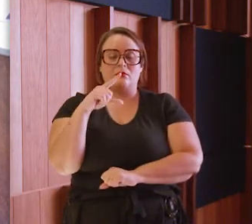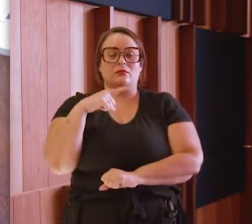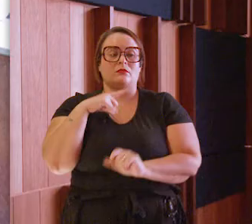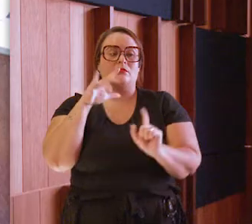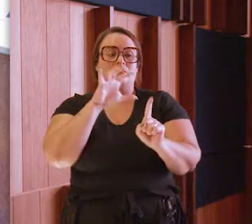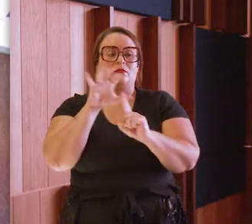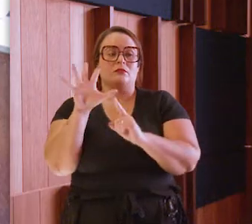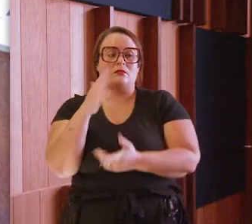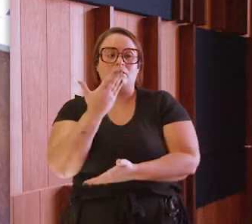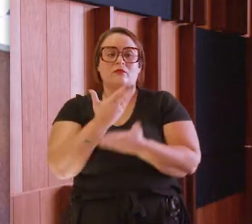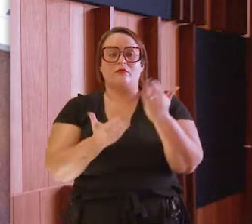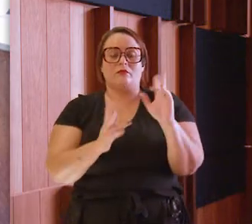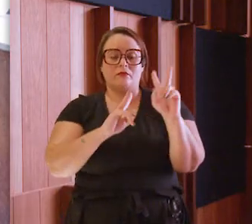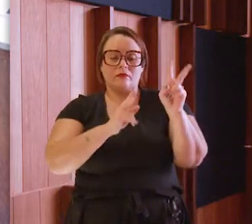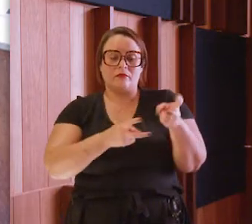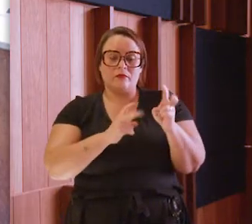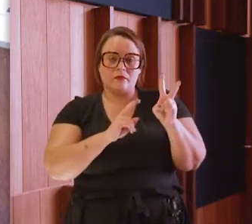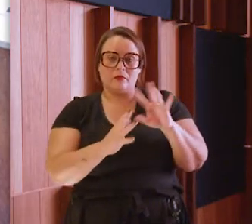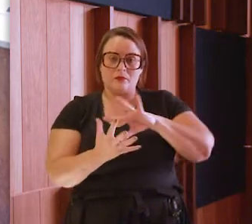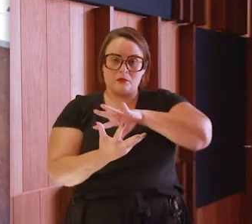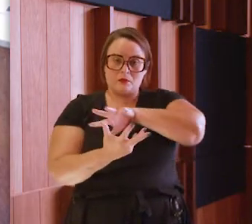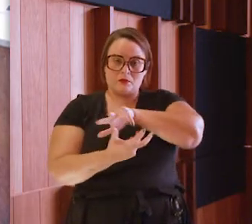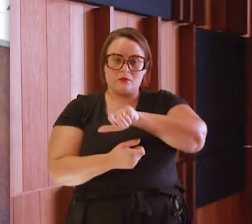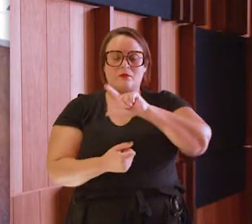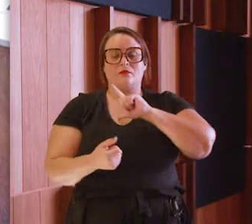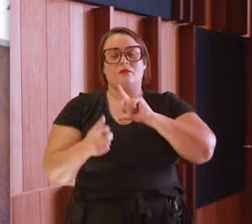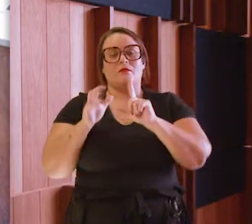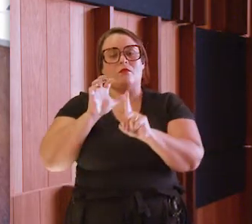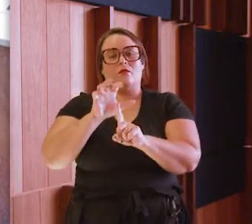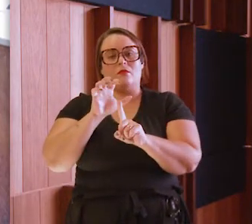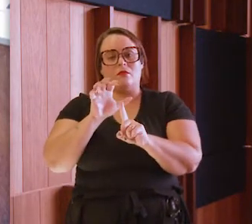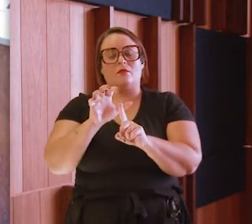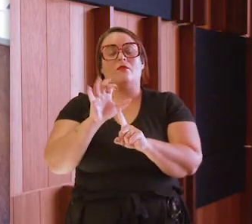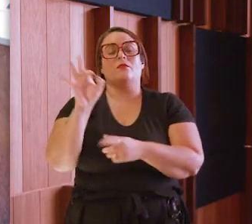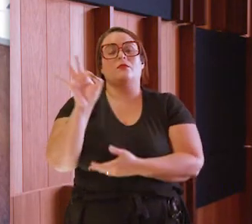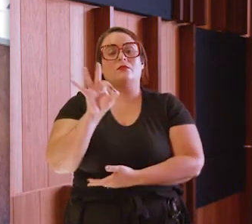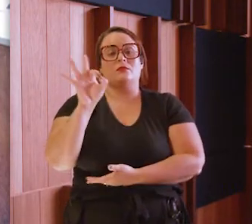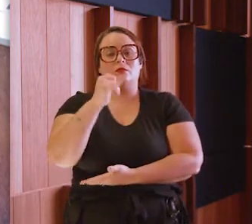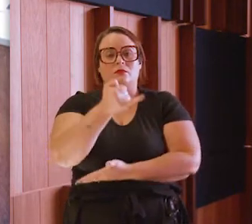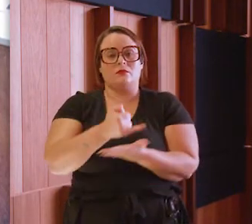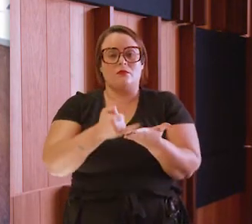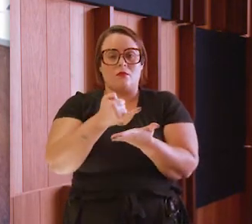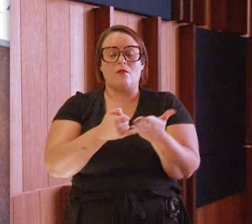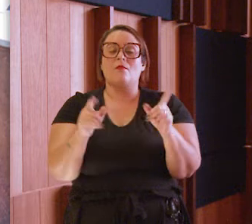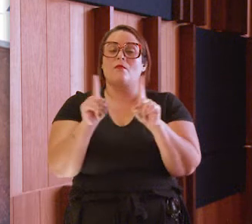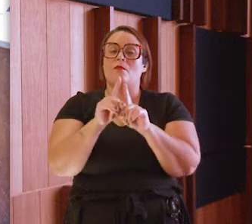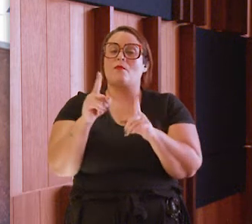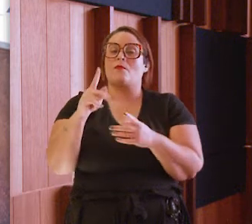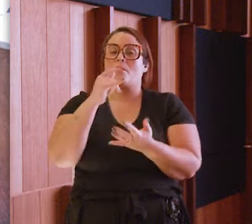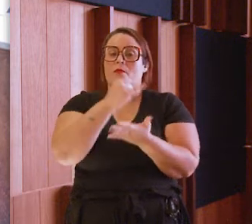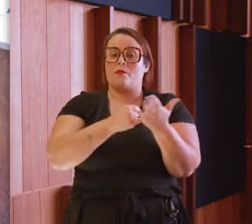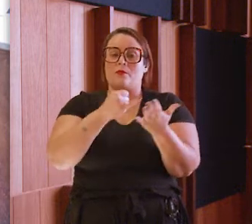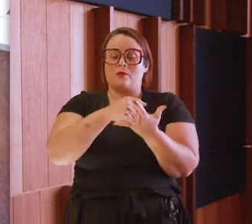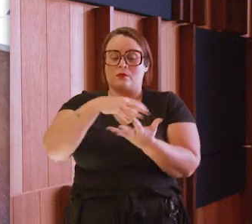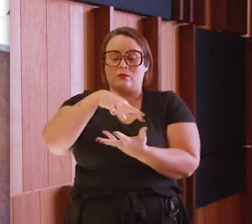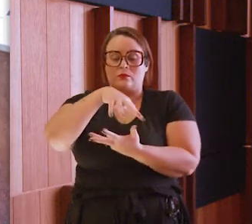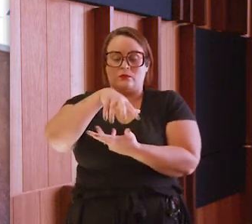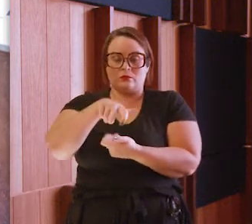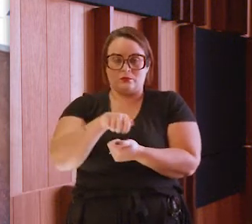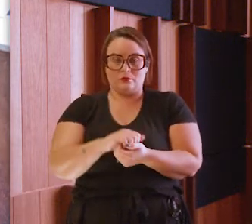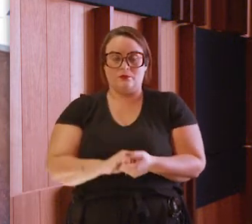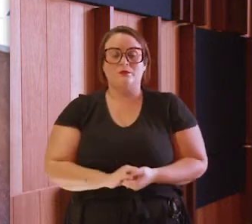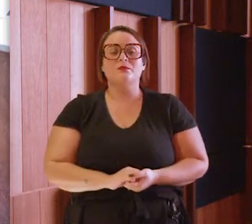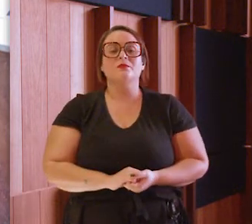and also as a consequence, any top-up tax. As Doug very well described, the